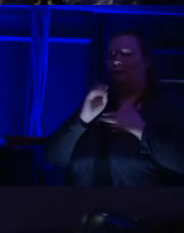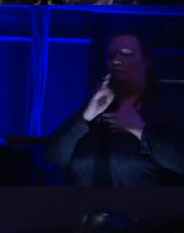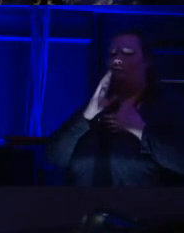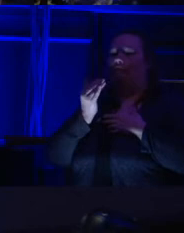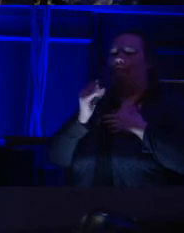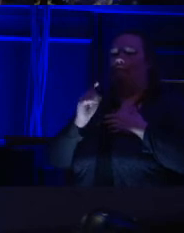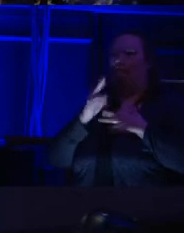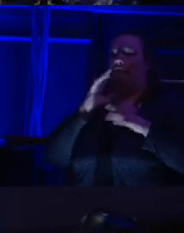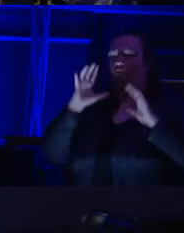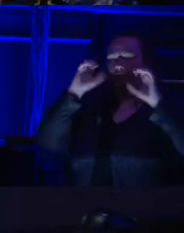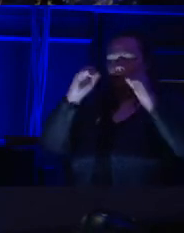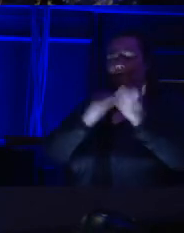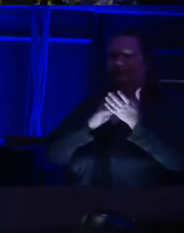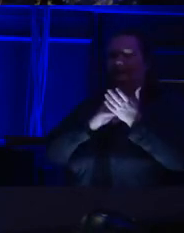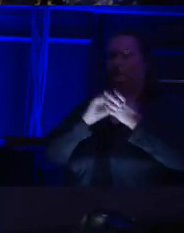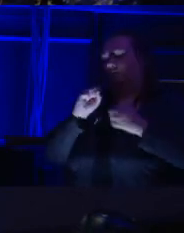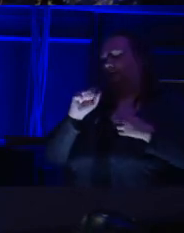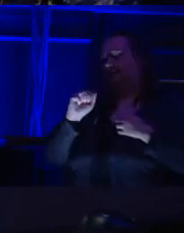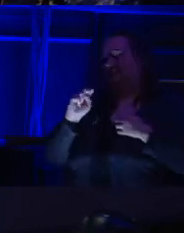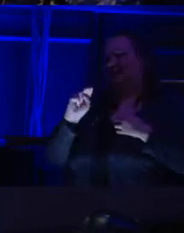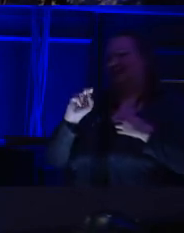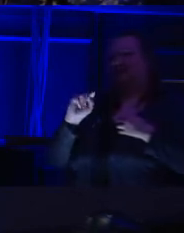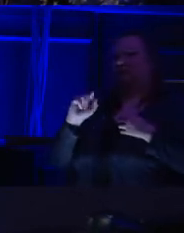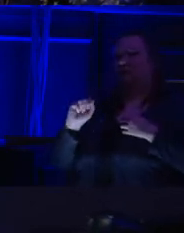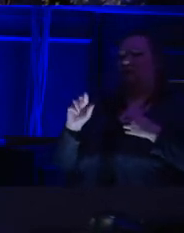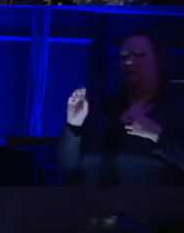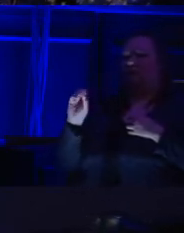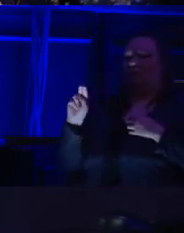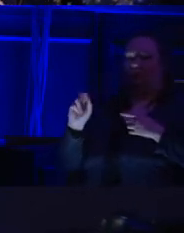15th president, Dr. Santa Ono.